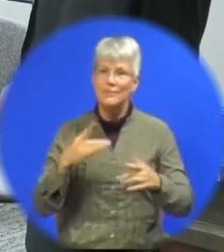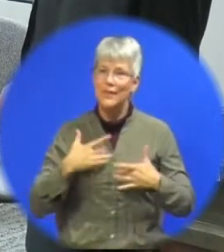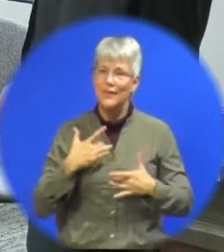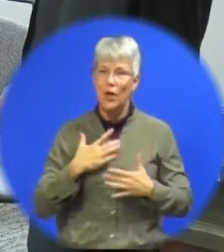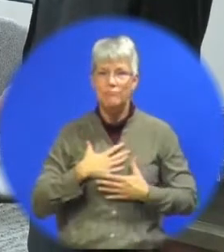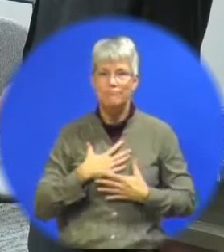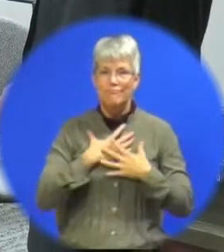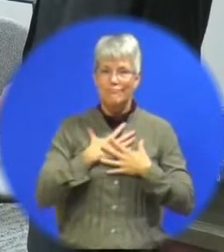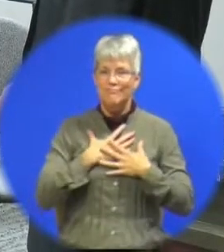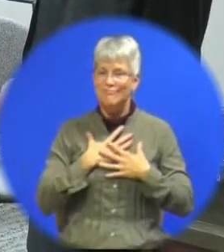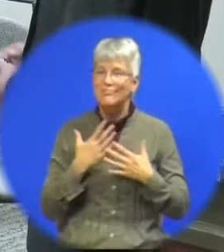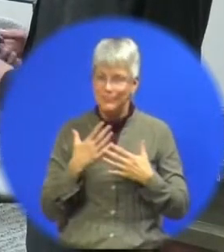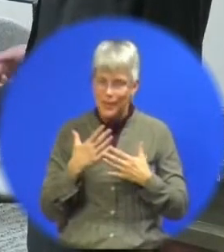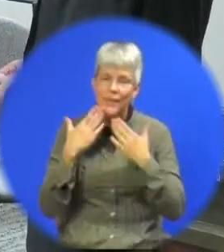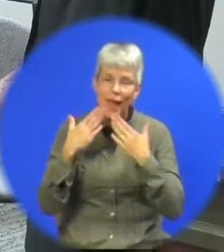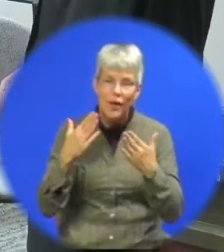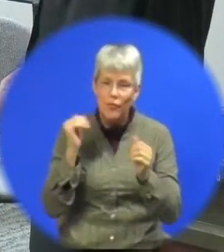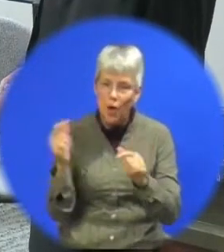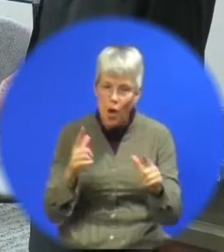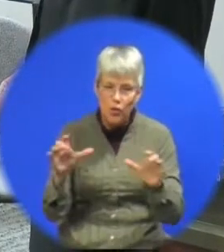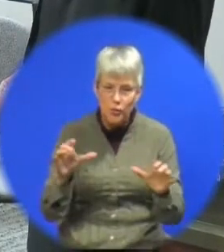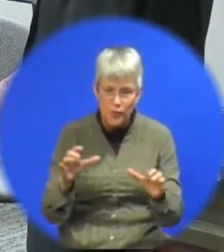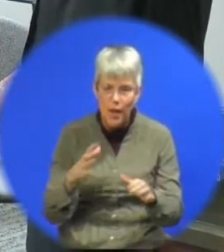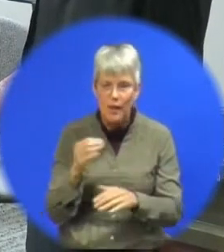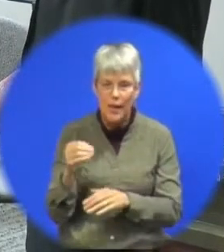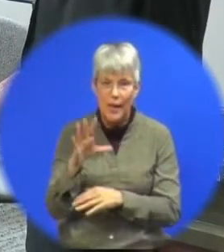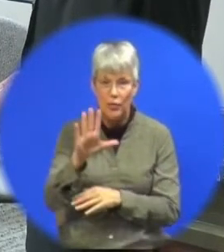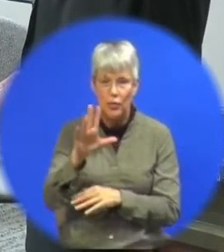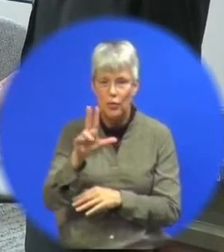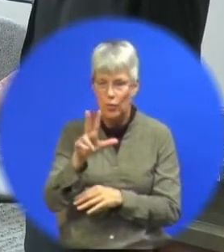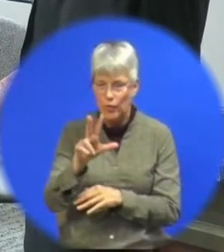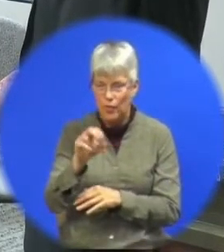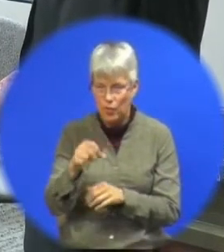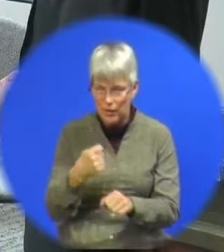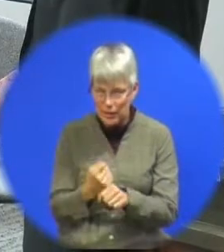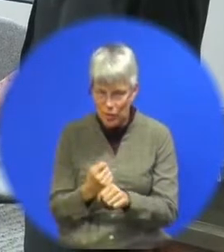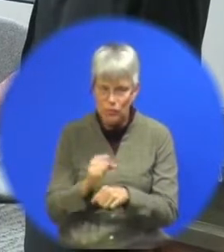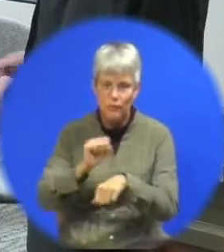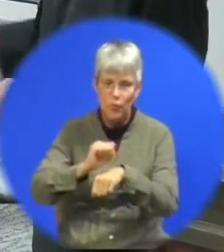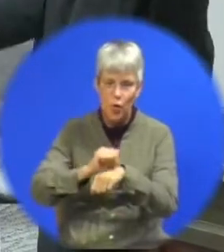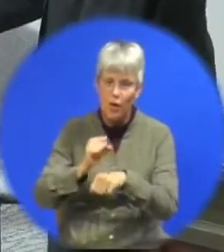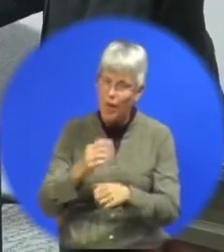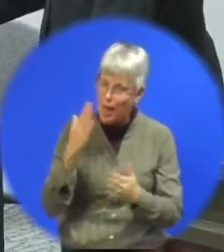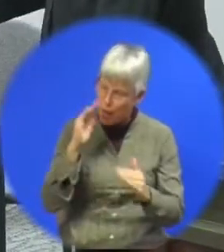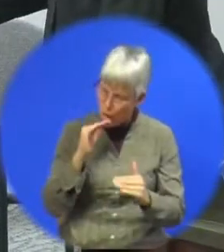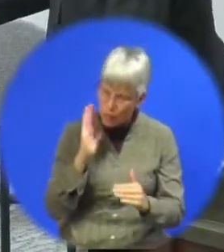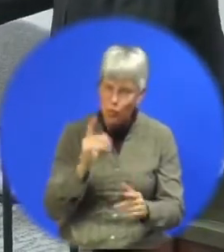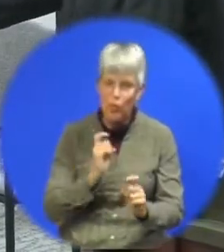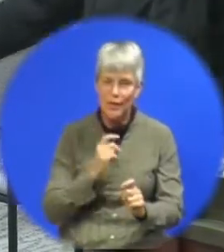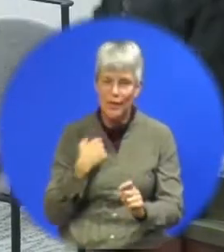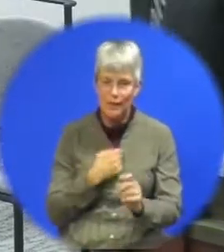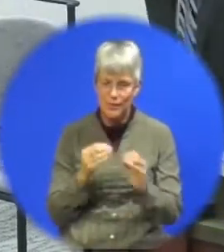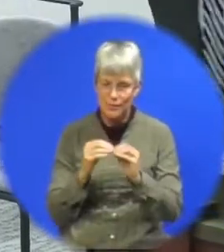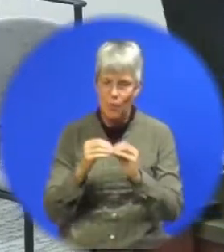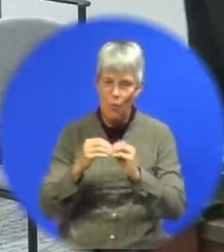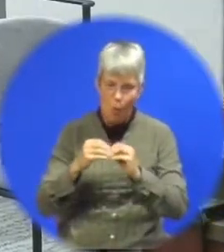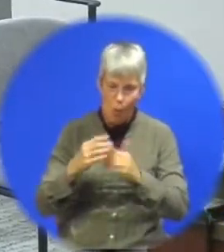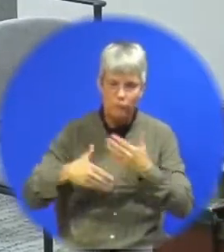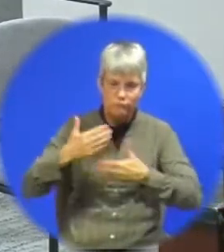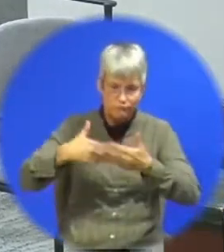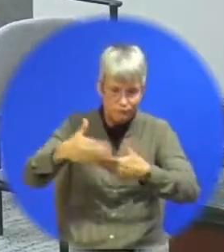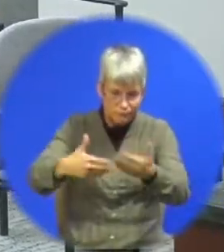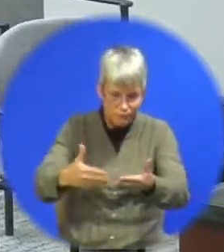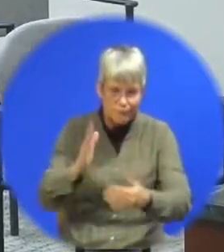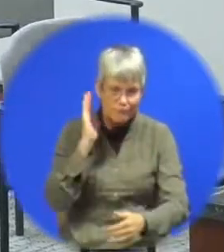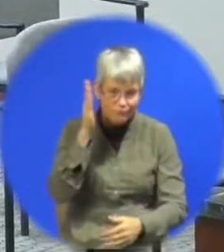thank you so much for all you've done and for the 30 years you've given, and I hope you'll give us many more. Thank you. Congratulations. Thank you.